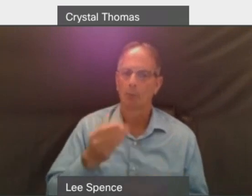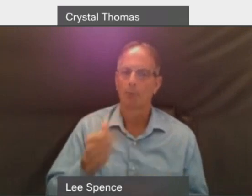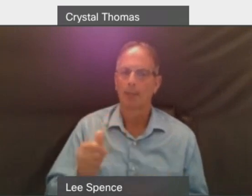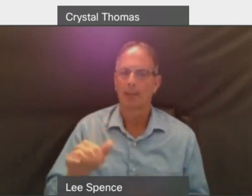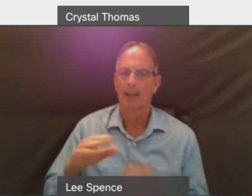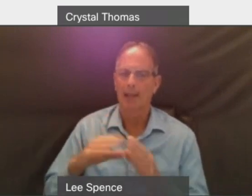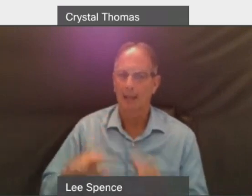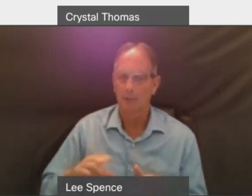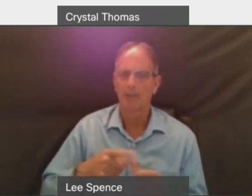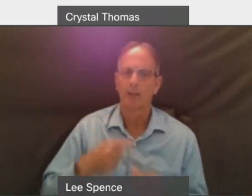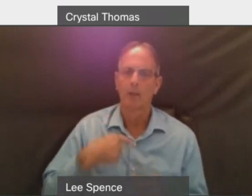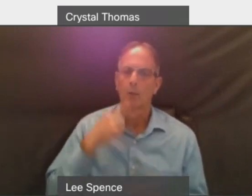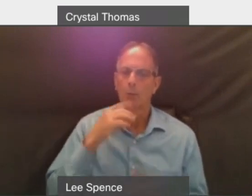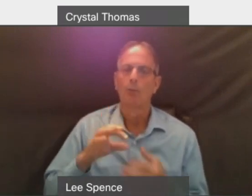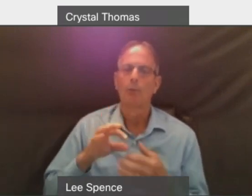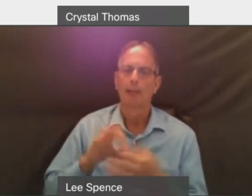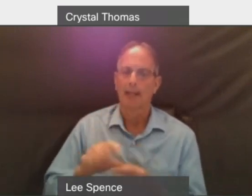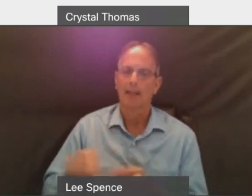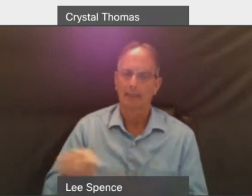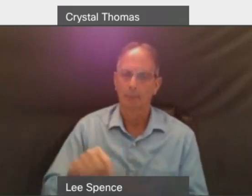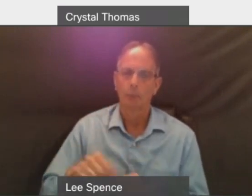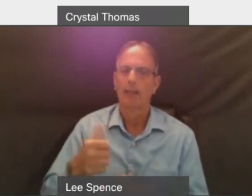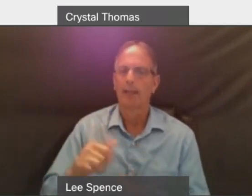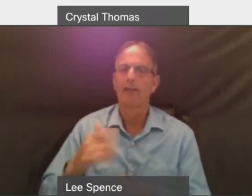to available housing resources.